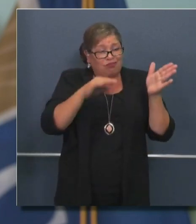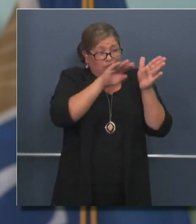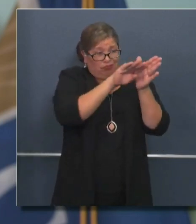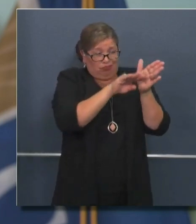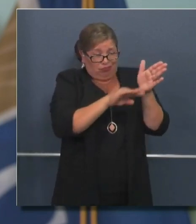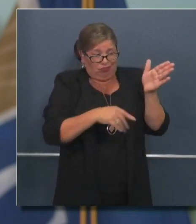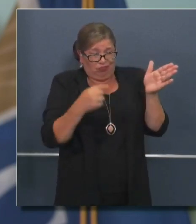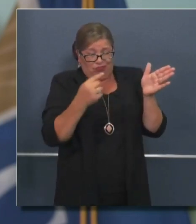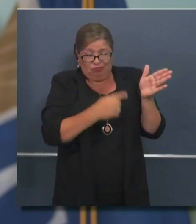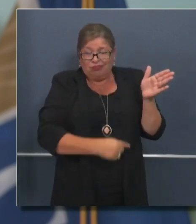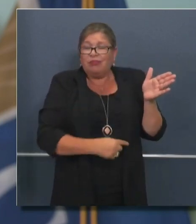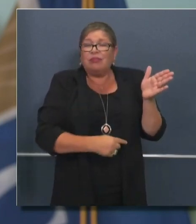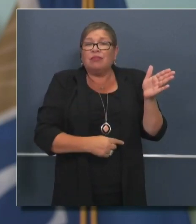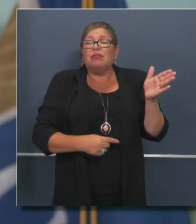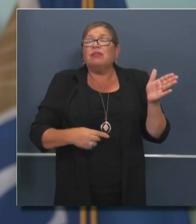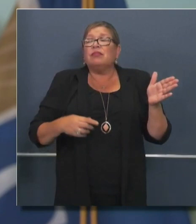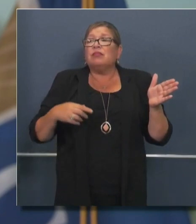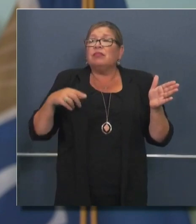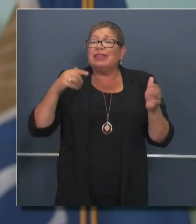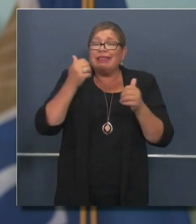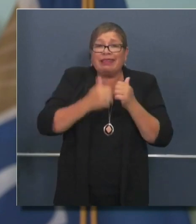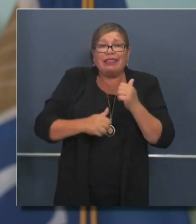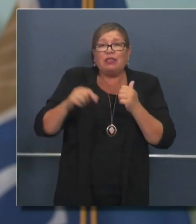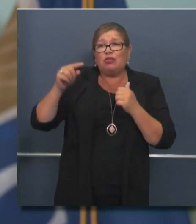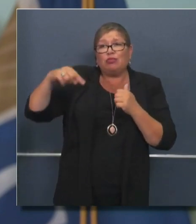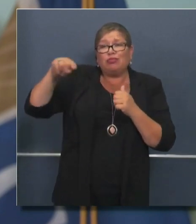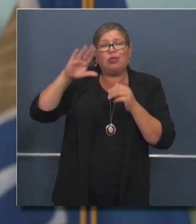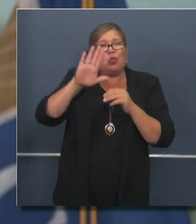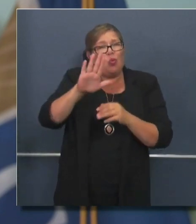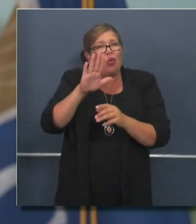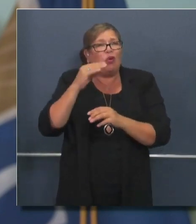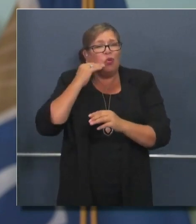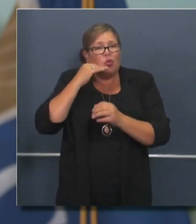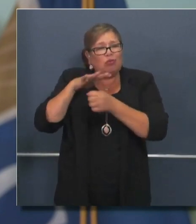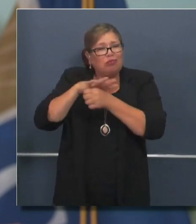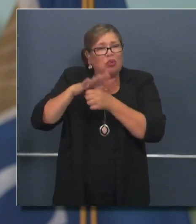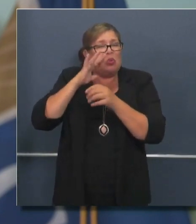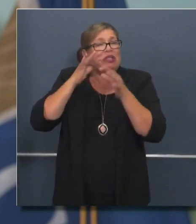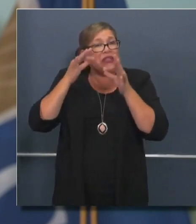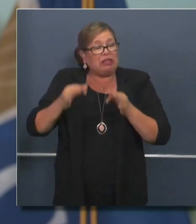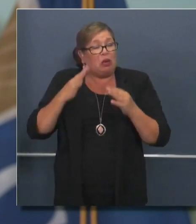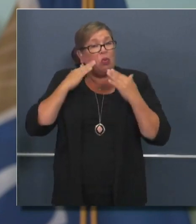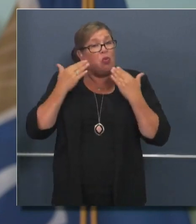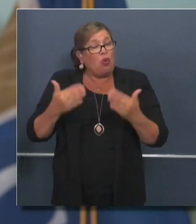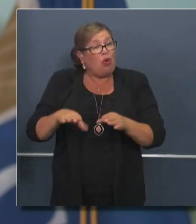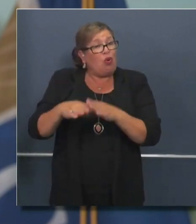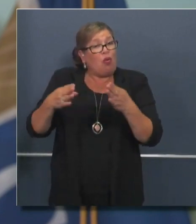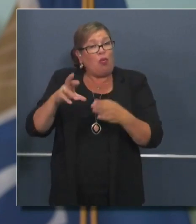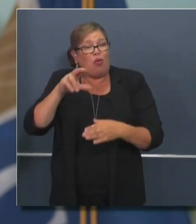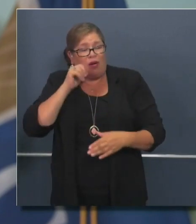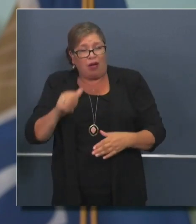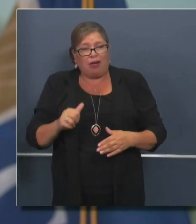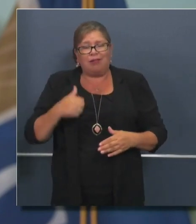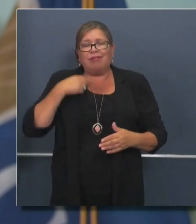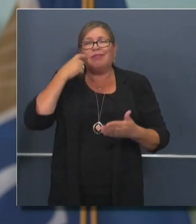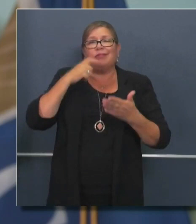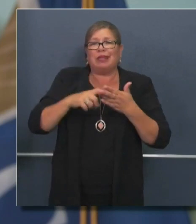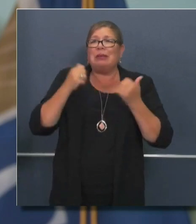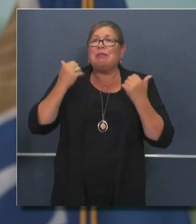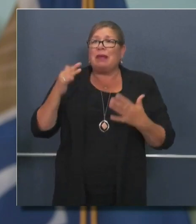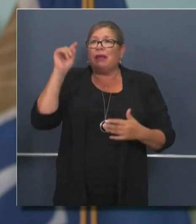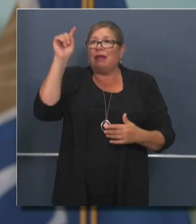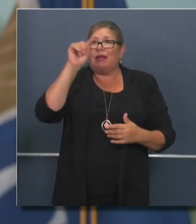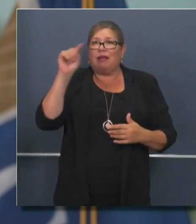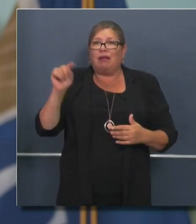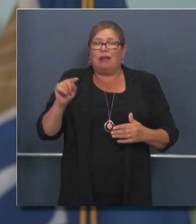about when they want to allow those guidelines to go in effect. So many of the guidelines require face masks of certain